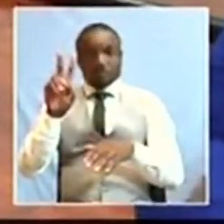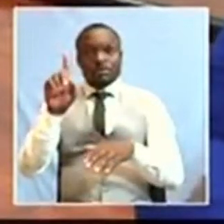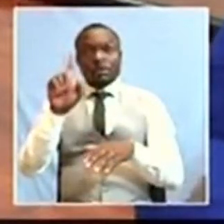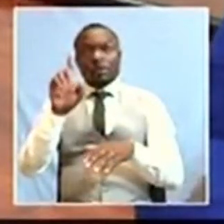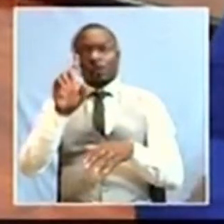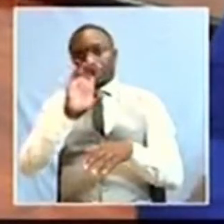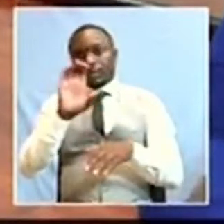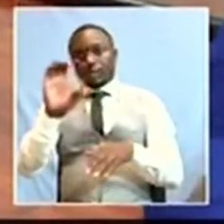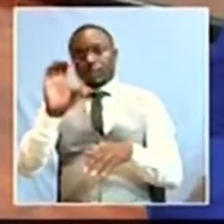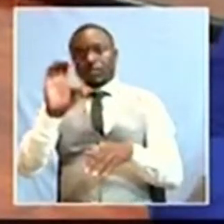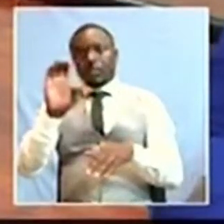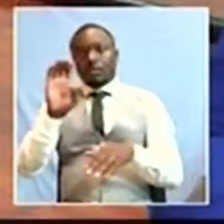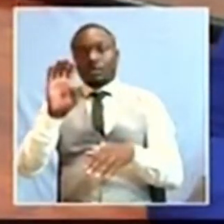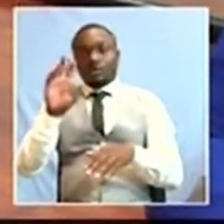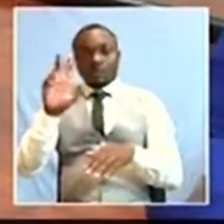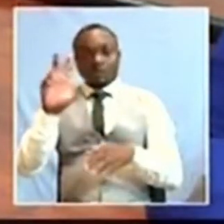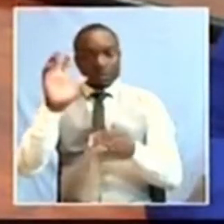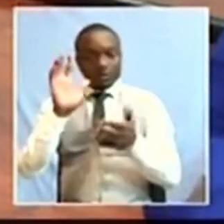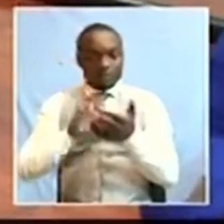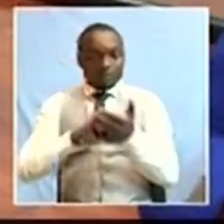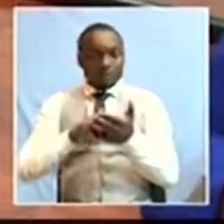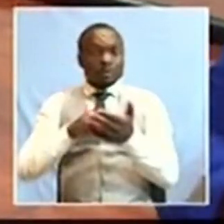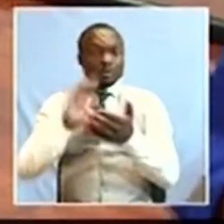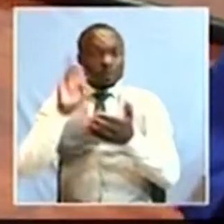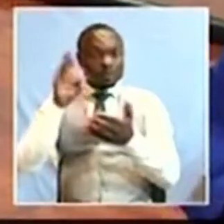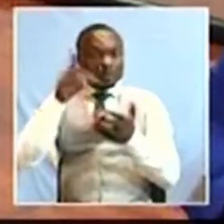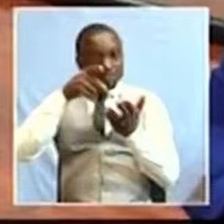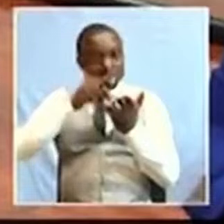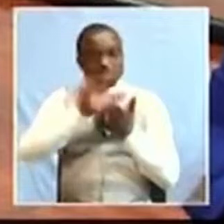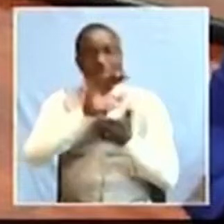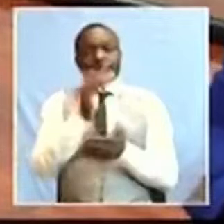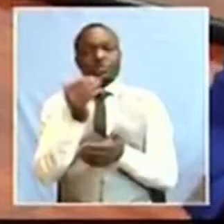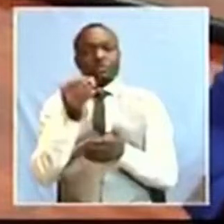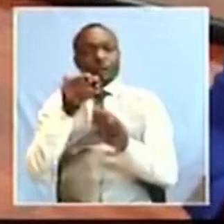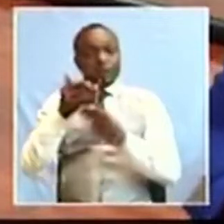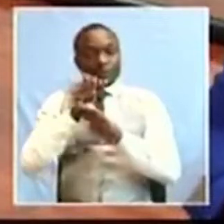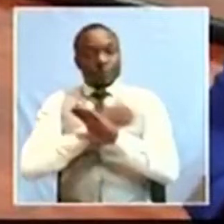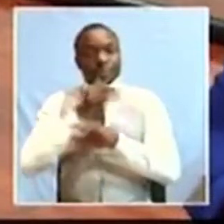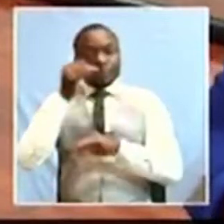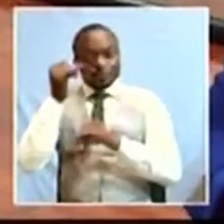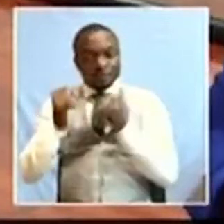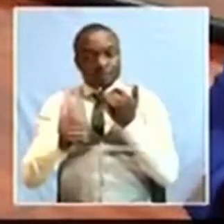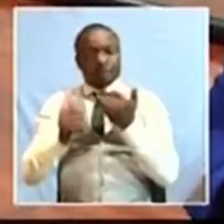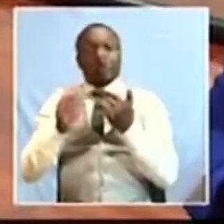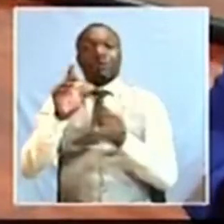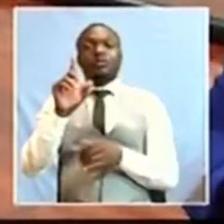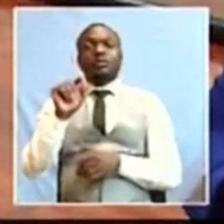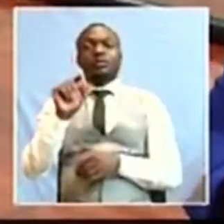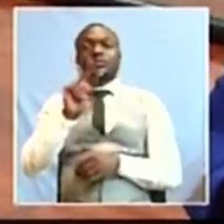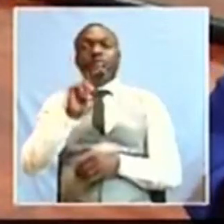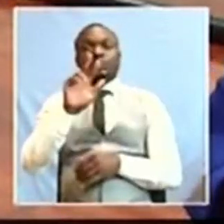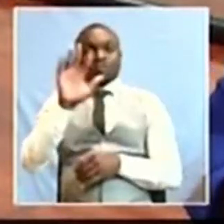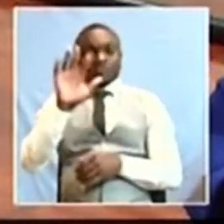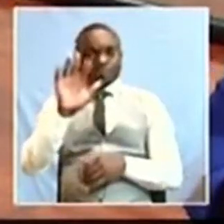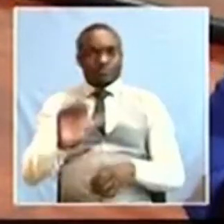542,123,000 expected to be cleared before end of